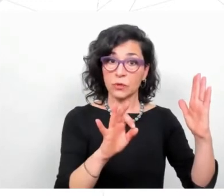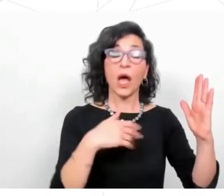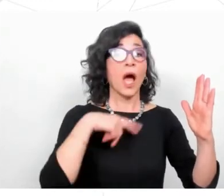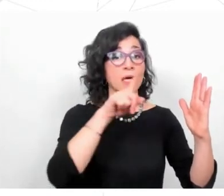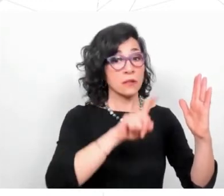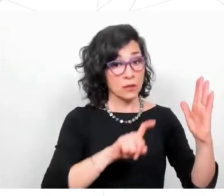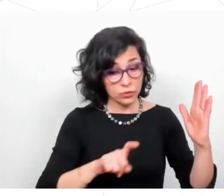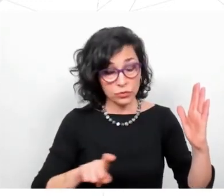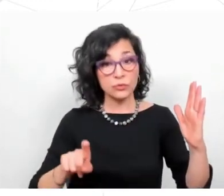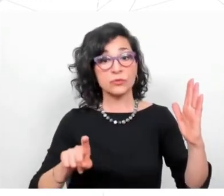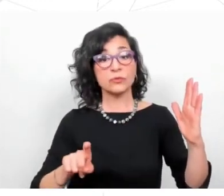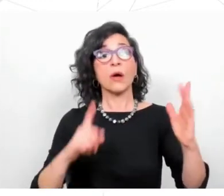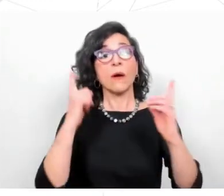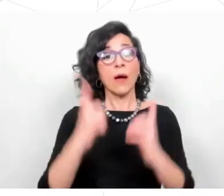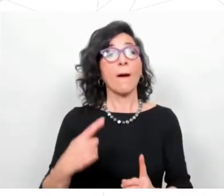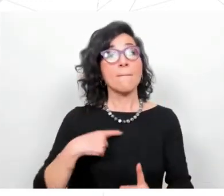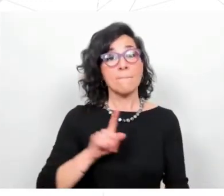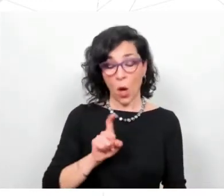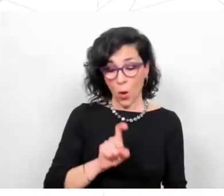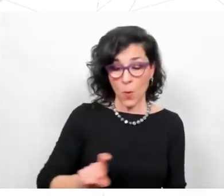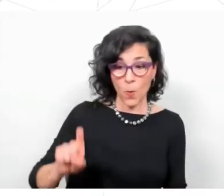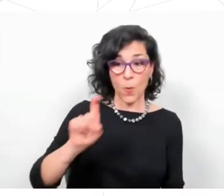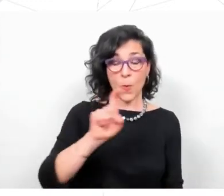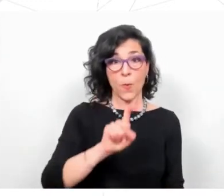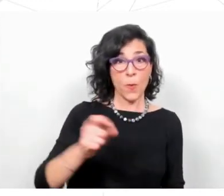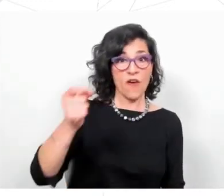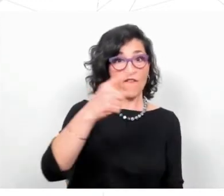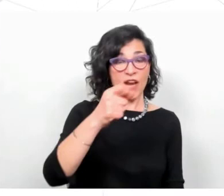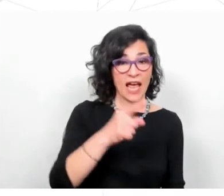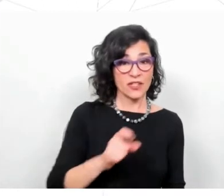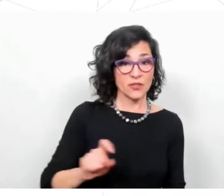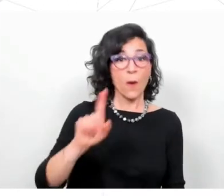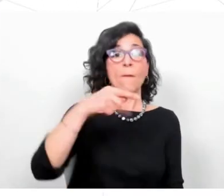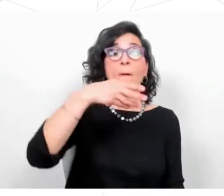now to follow my mouse cursor. So as I move around,